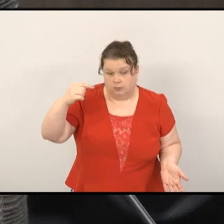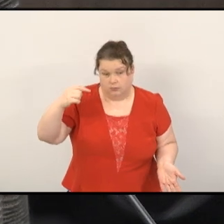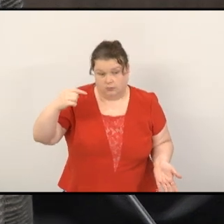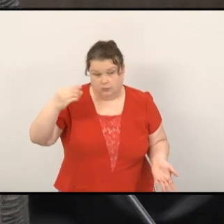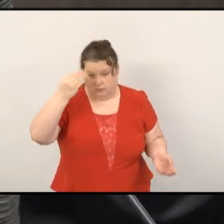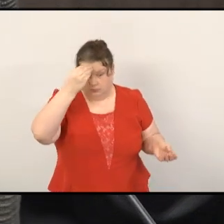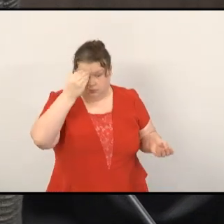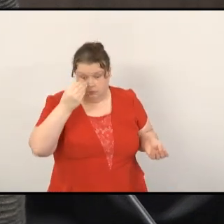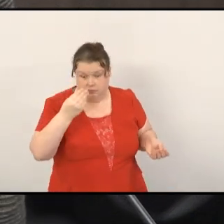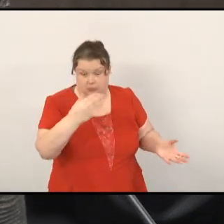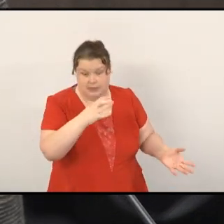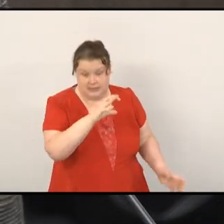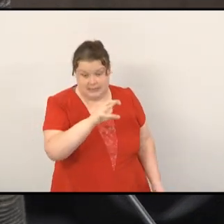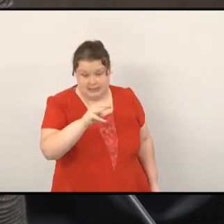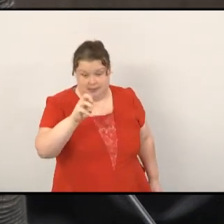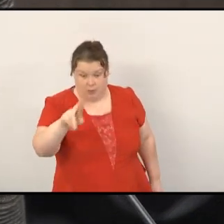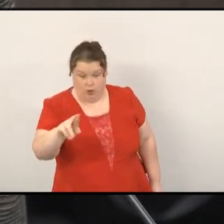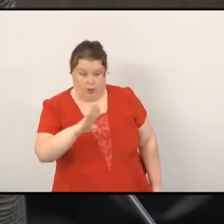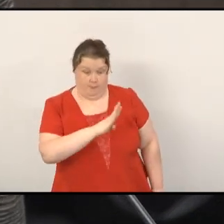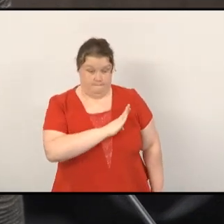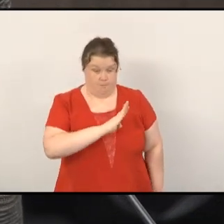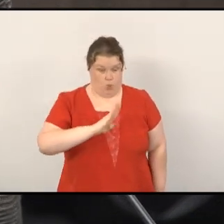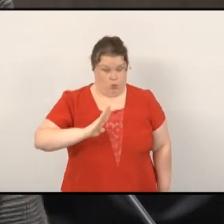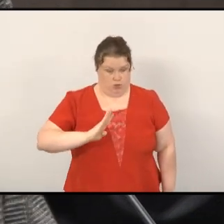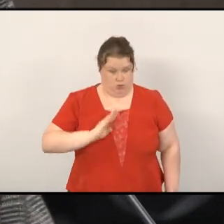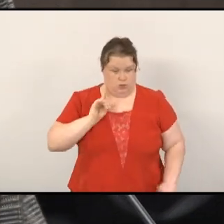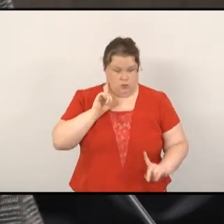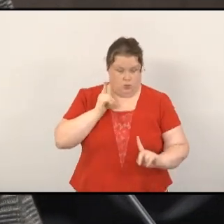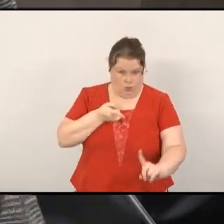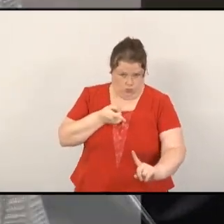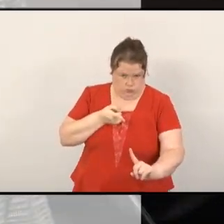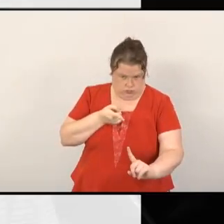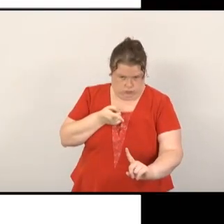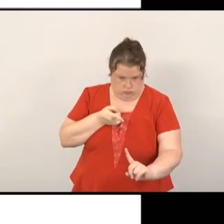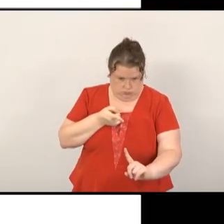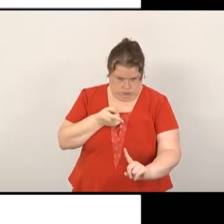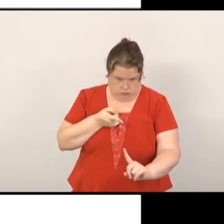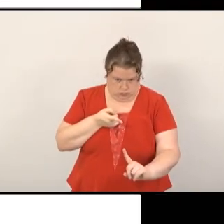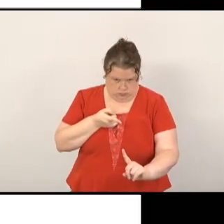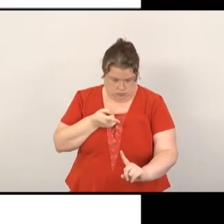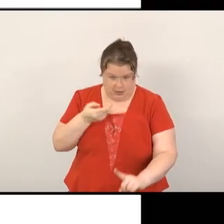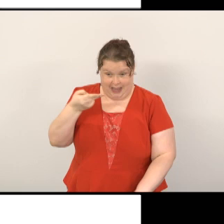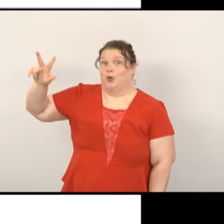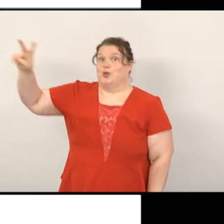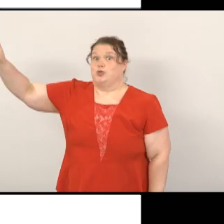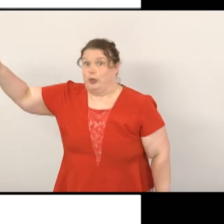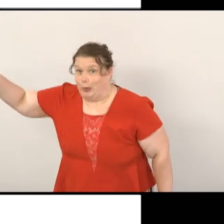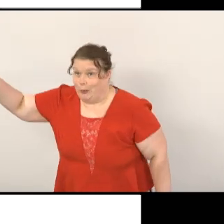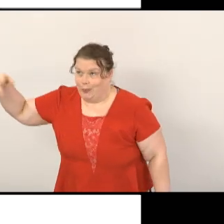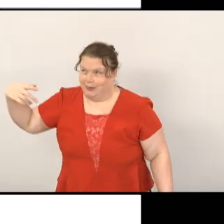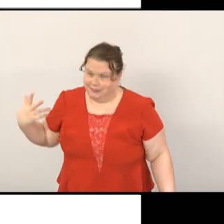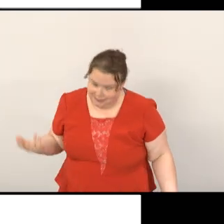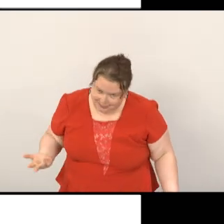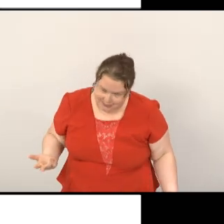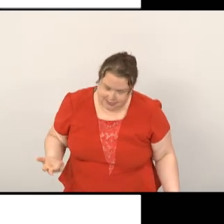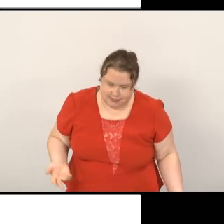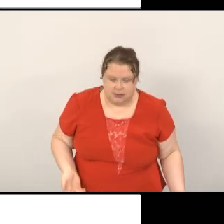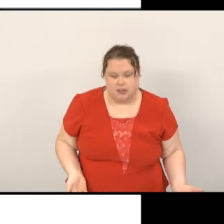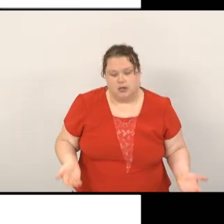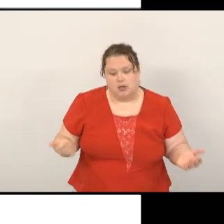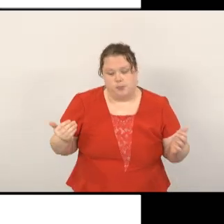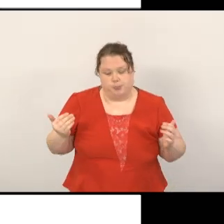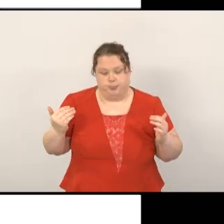goals board goals and those um are required by House Bill 3. The bottom goals for our